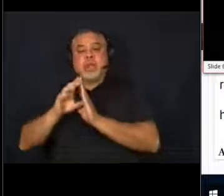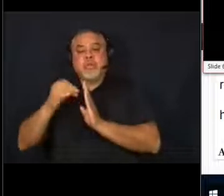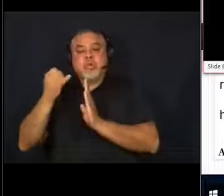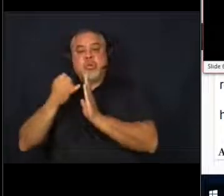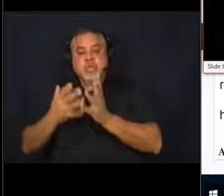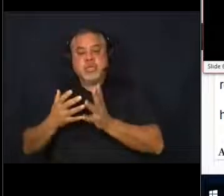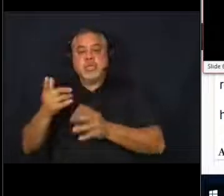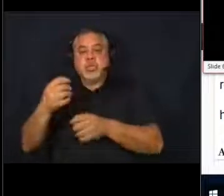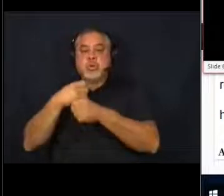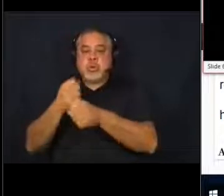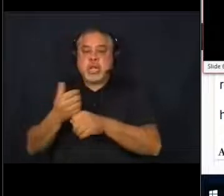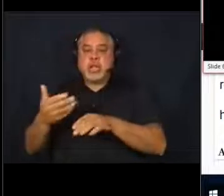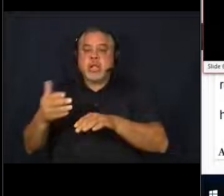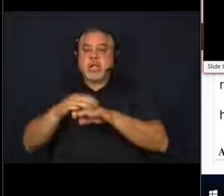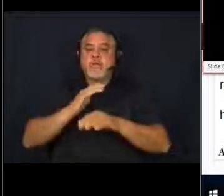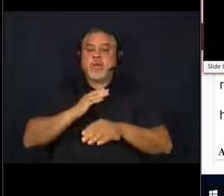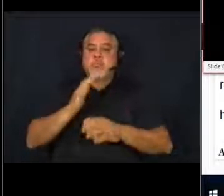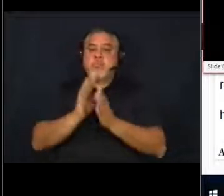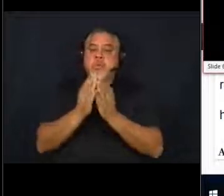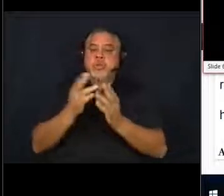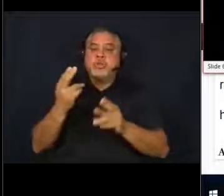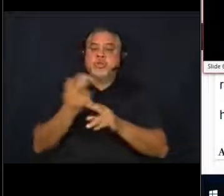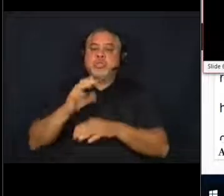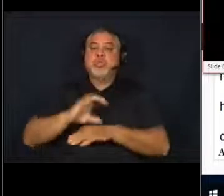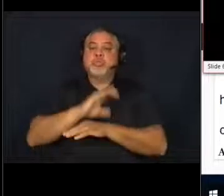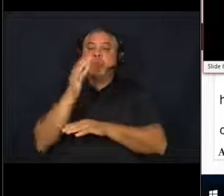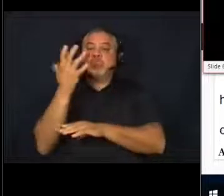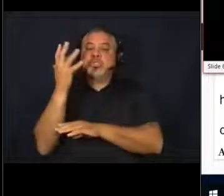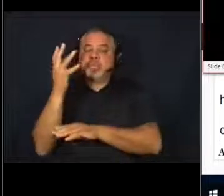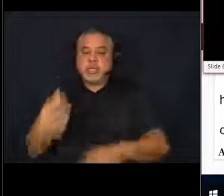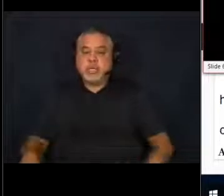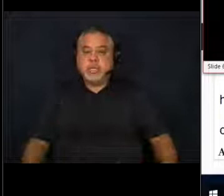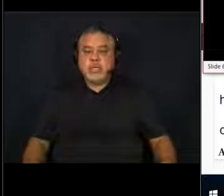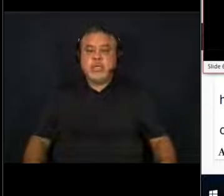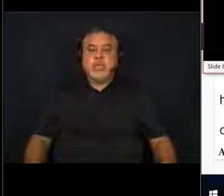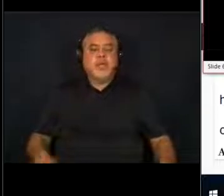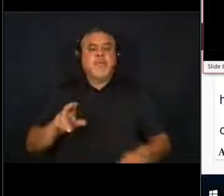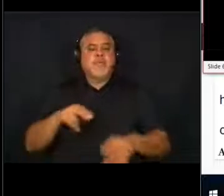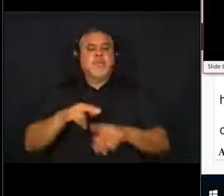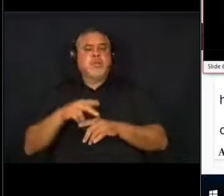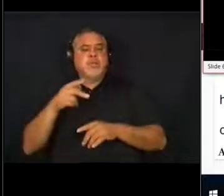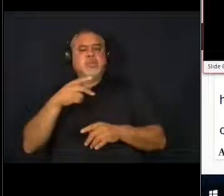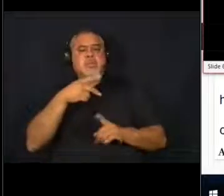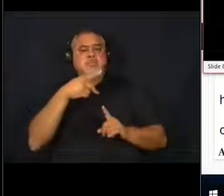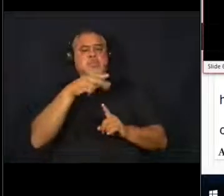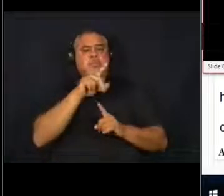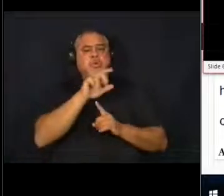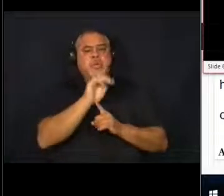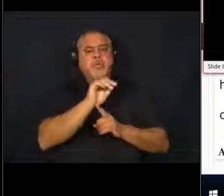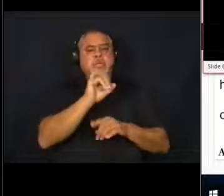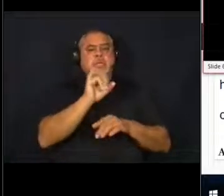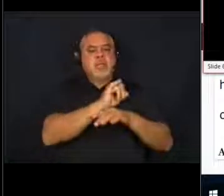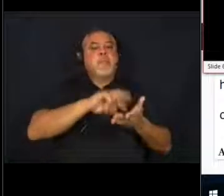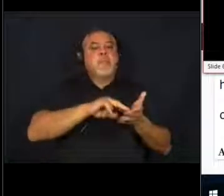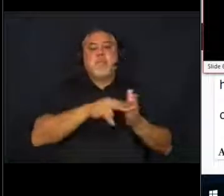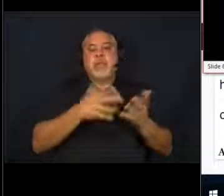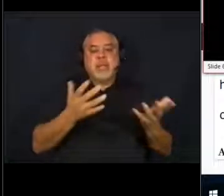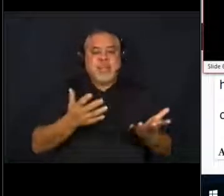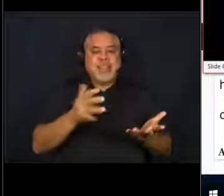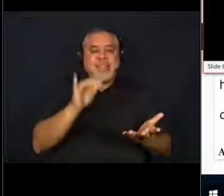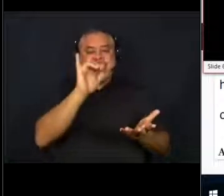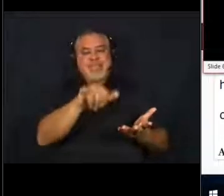our handbook using a Christmas tree? Well, of course, the petroleum industry meant